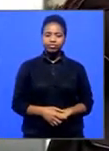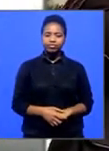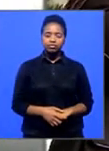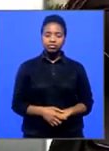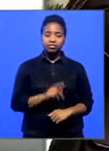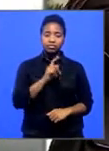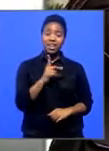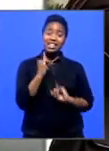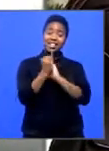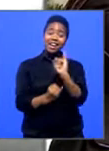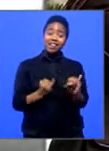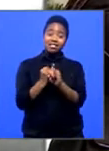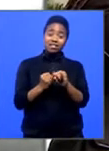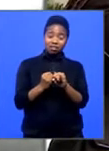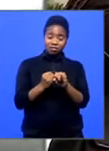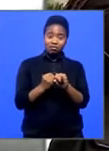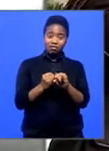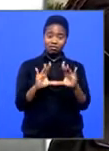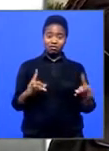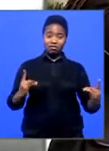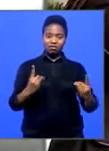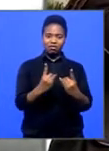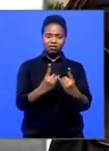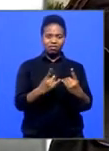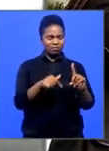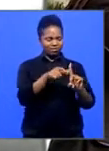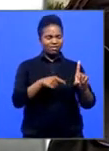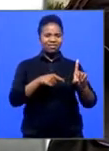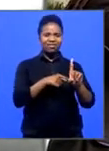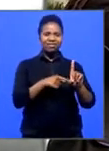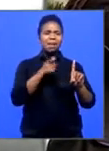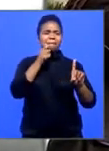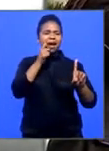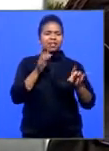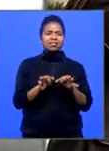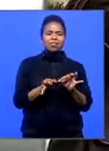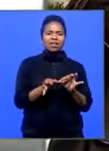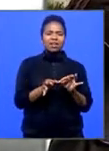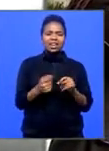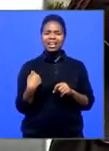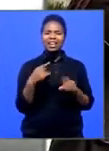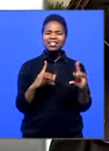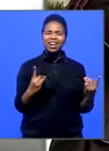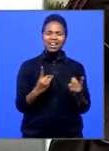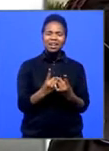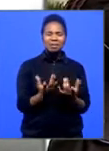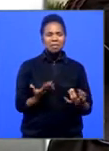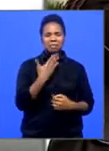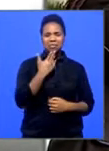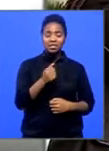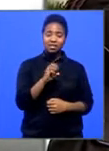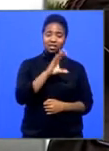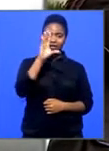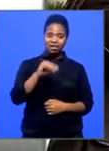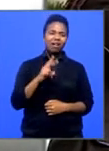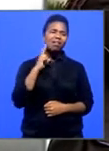was international. So to some degree, we look almost like a joke. Yeah. But in all fairness, I think